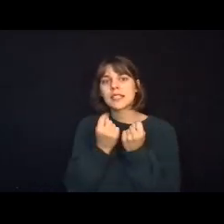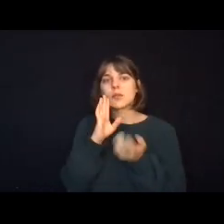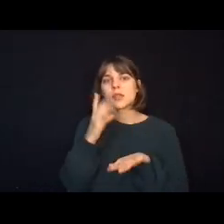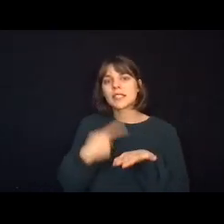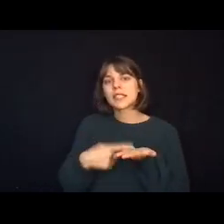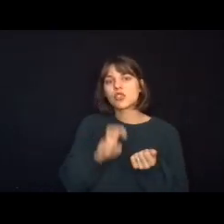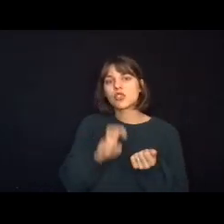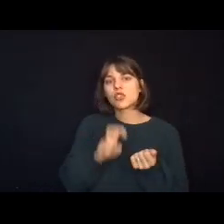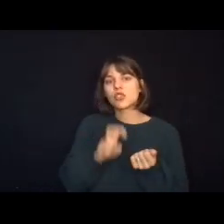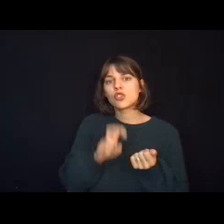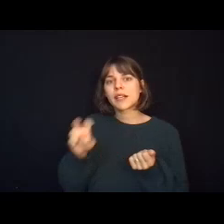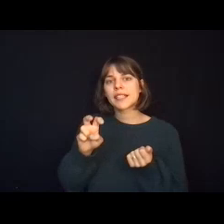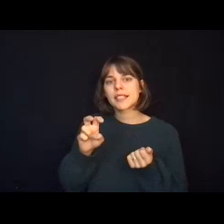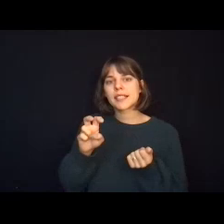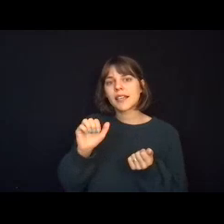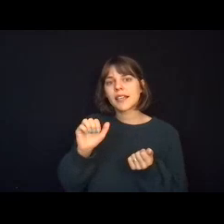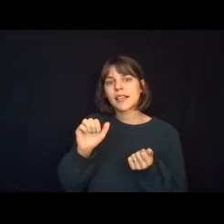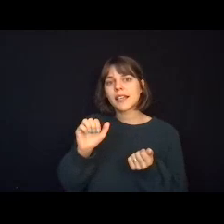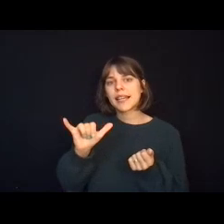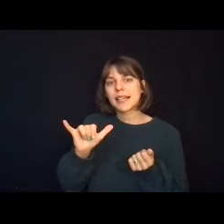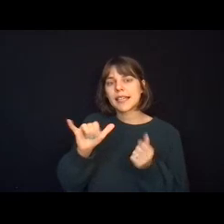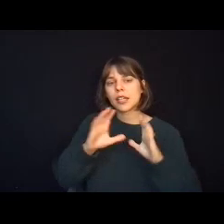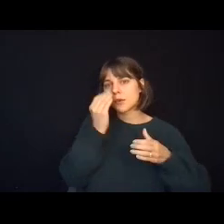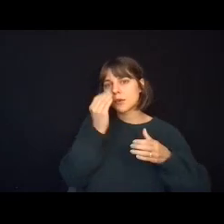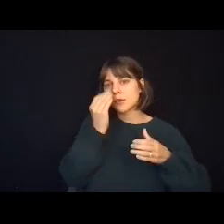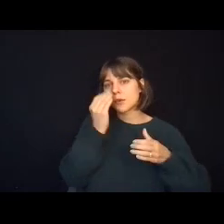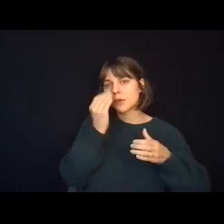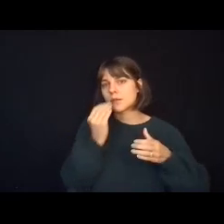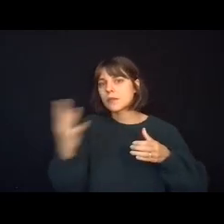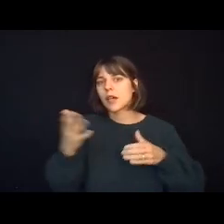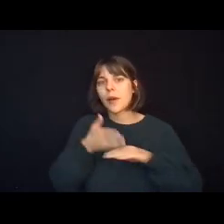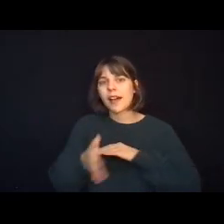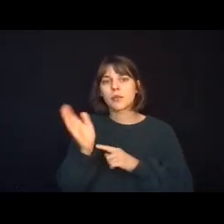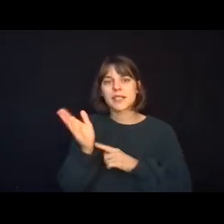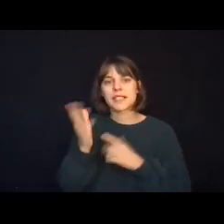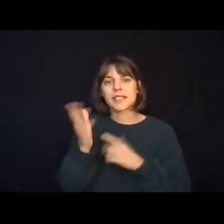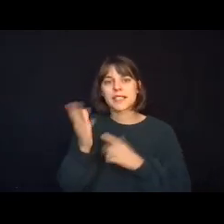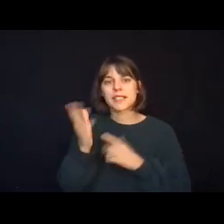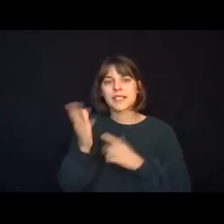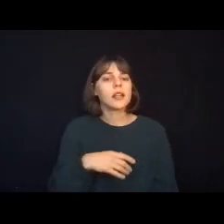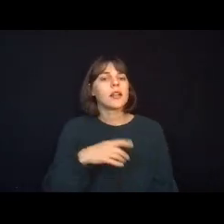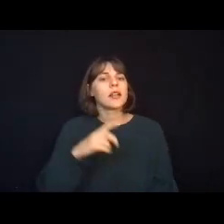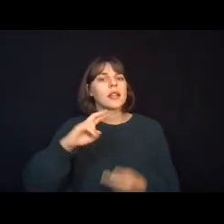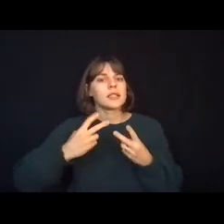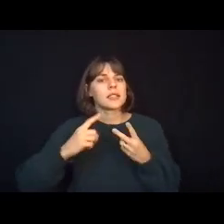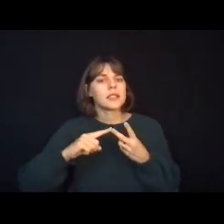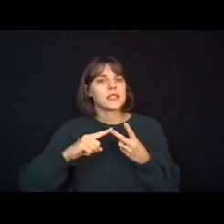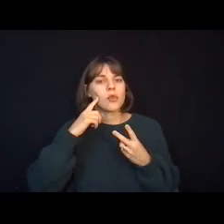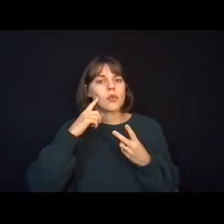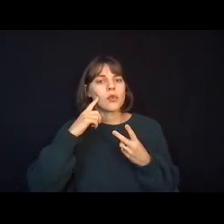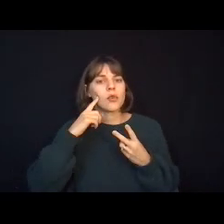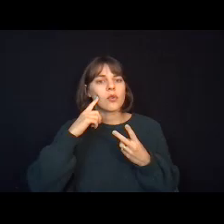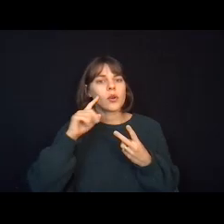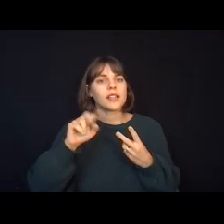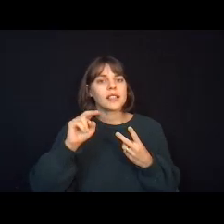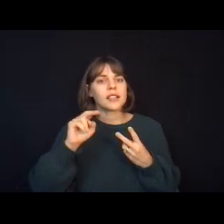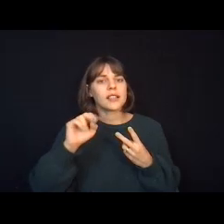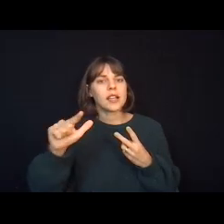that with our transit amenities folks and get you an answer after the presentation today. With regard to the